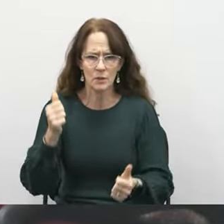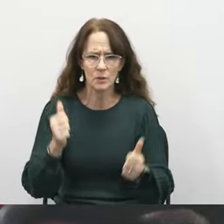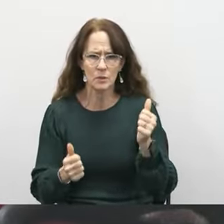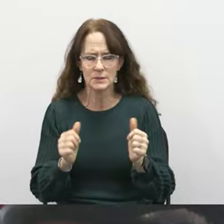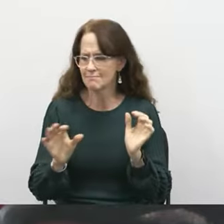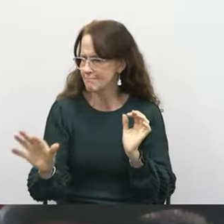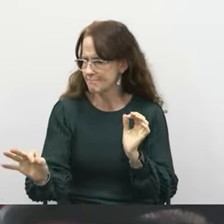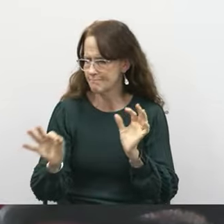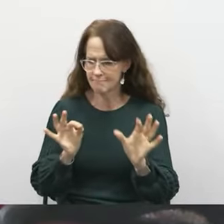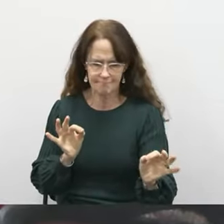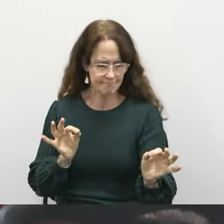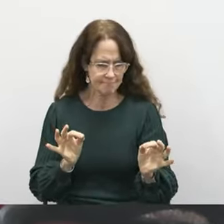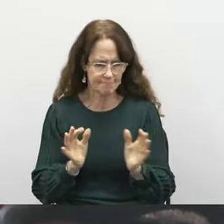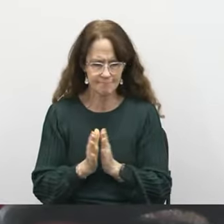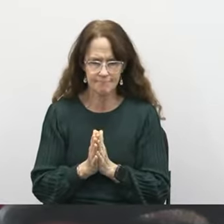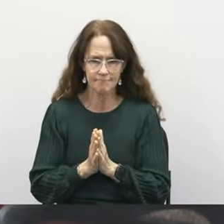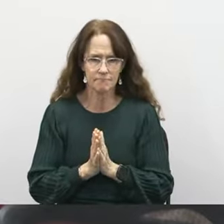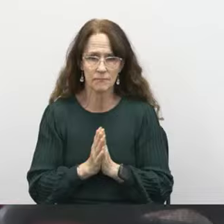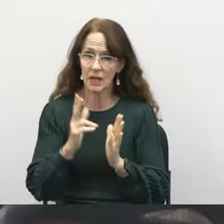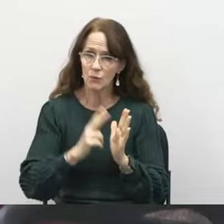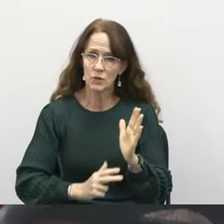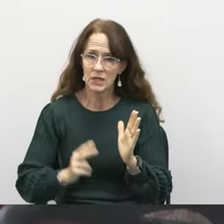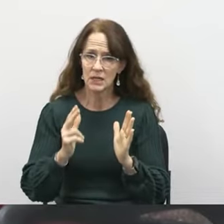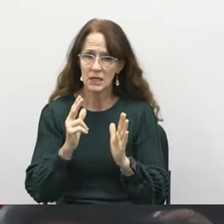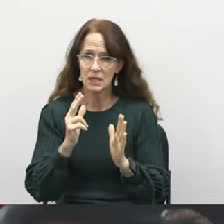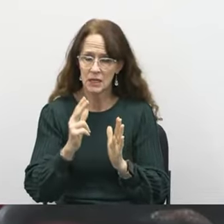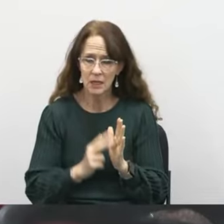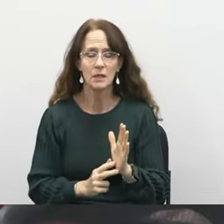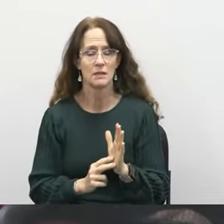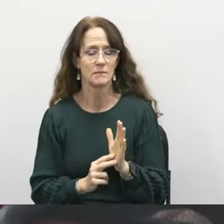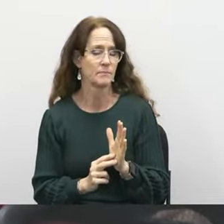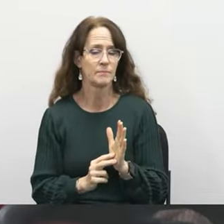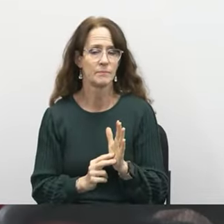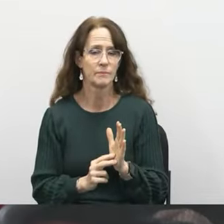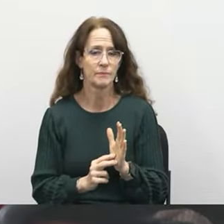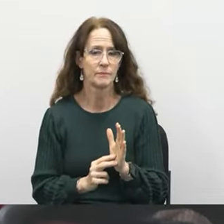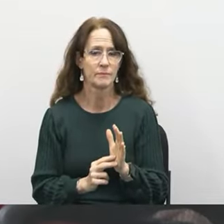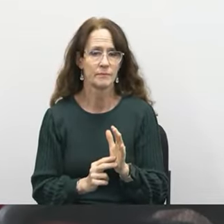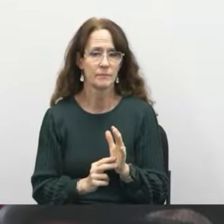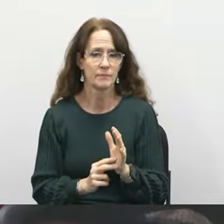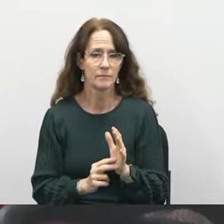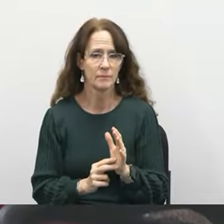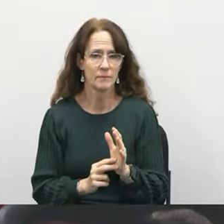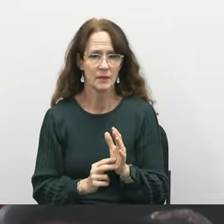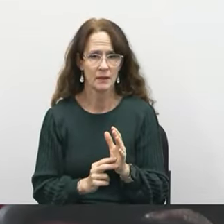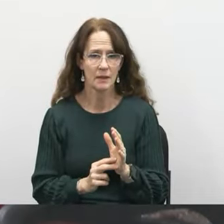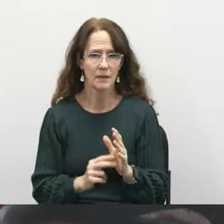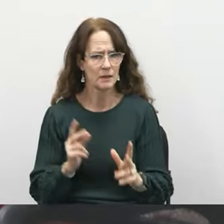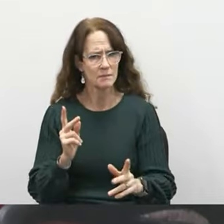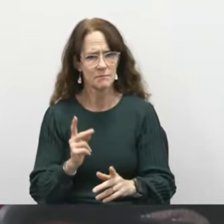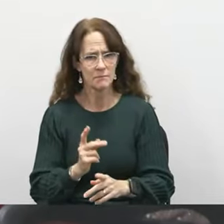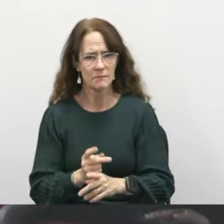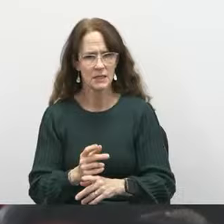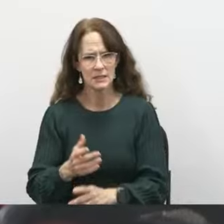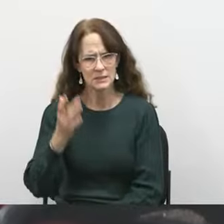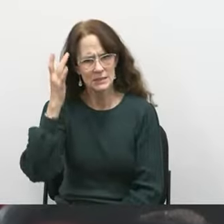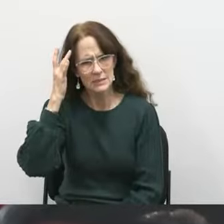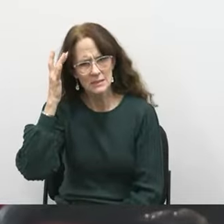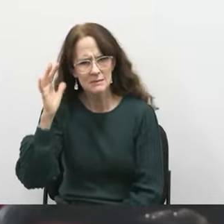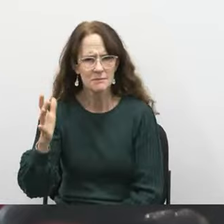choose and to read them and to be healthy about that. Y también